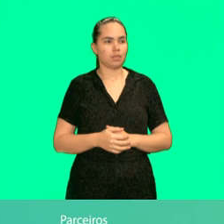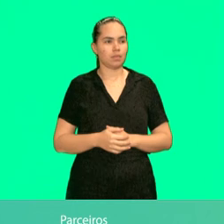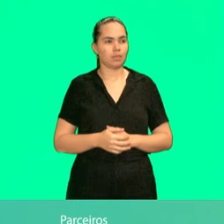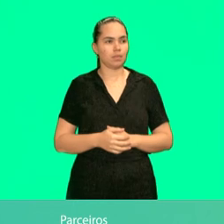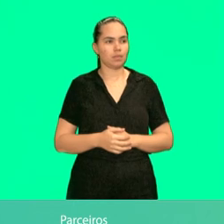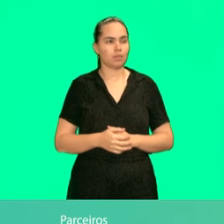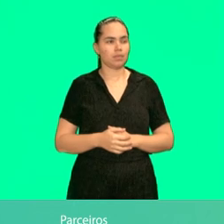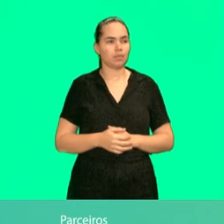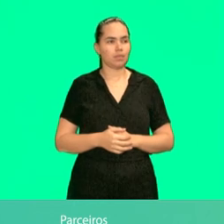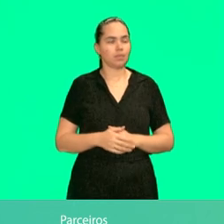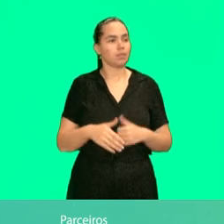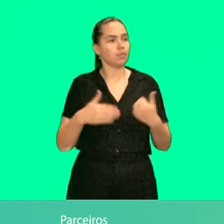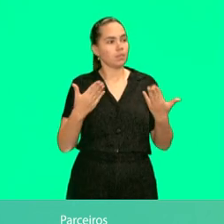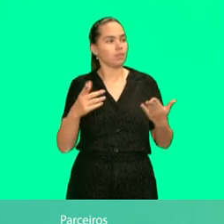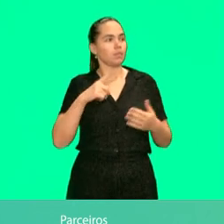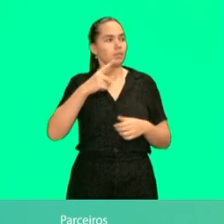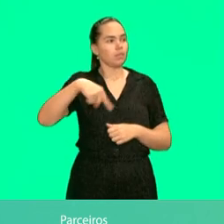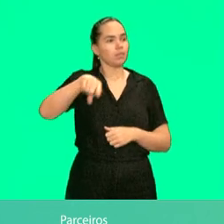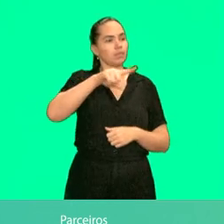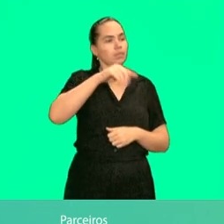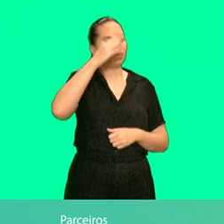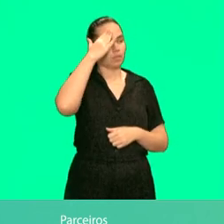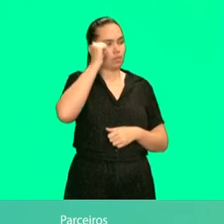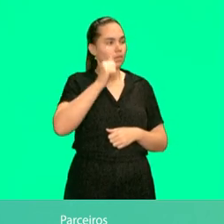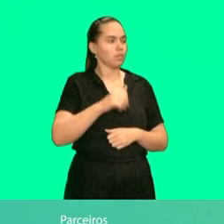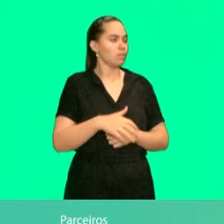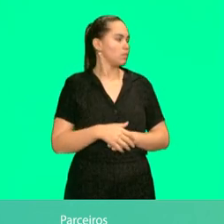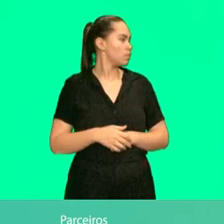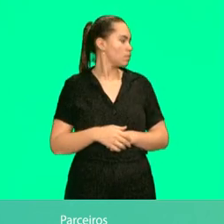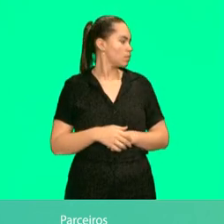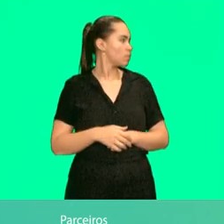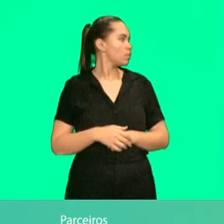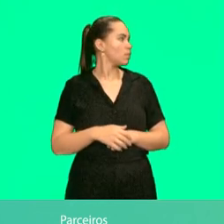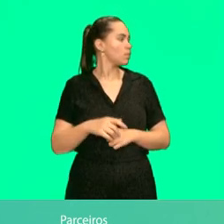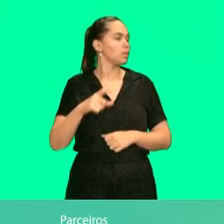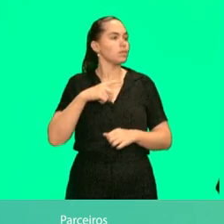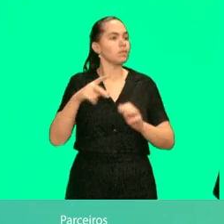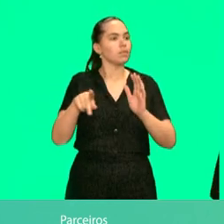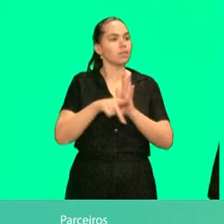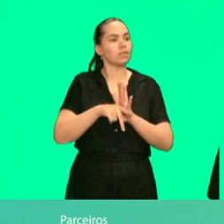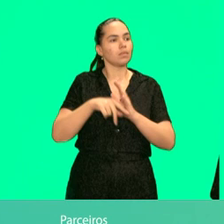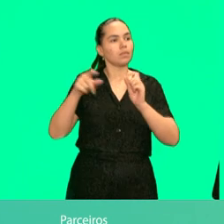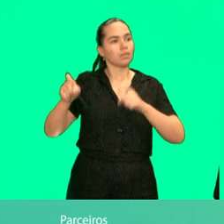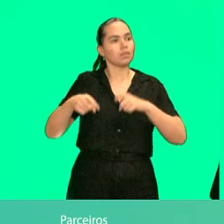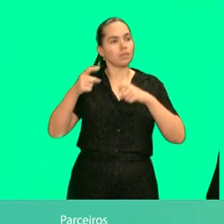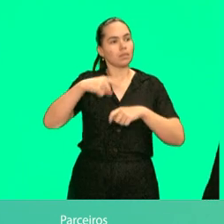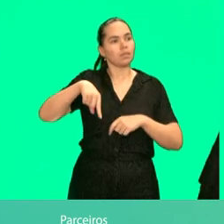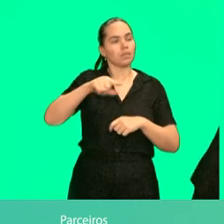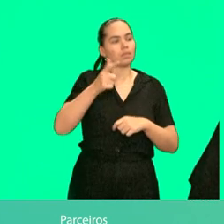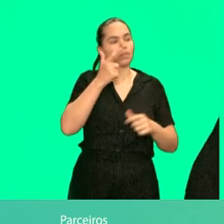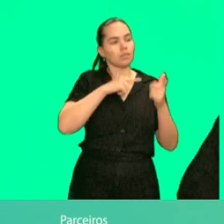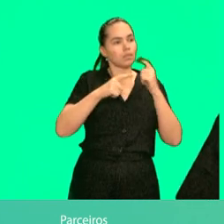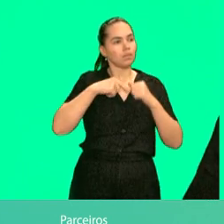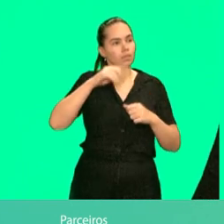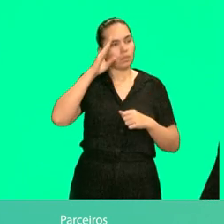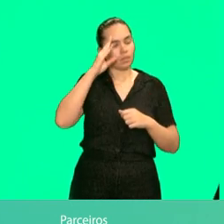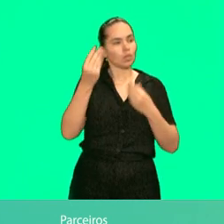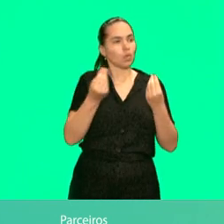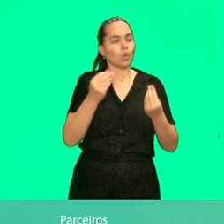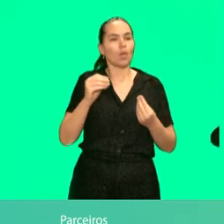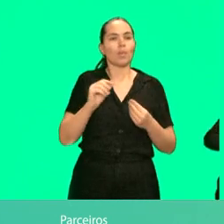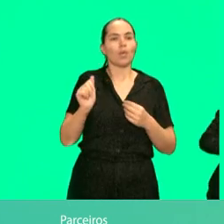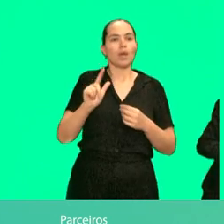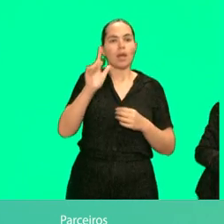gases. Agriculture represents 20% of the global emissions. Almost 50% of